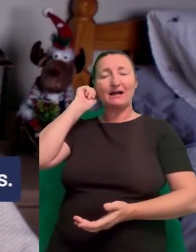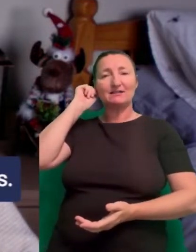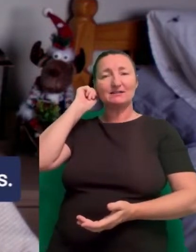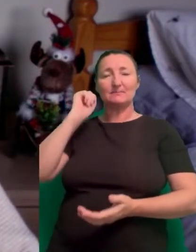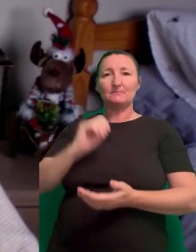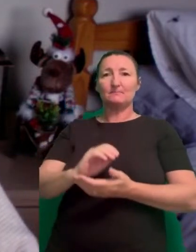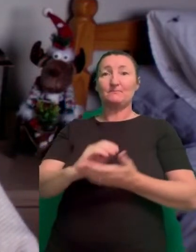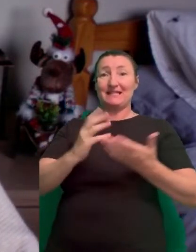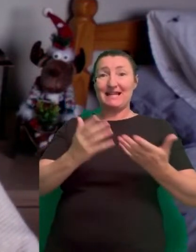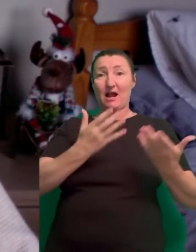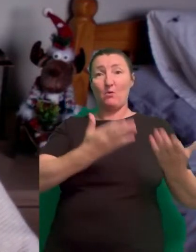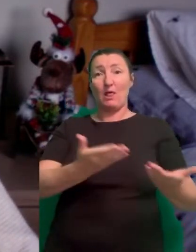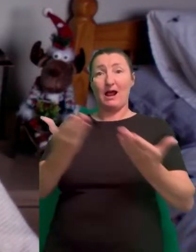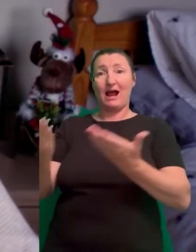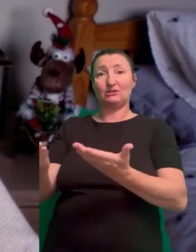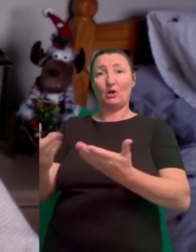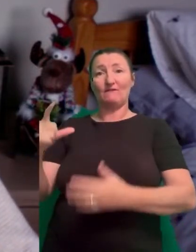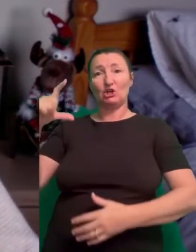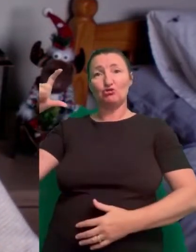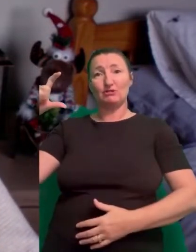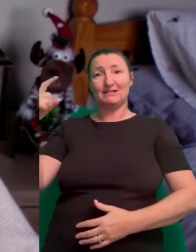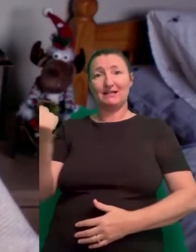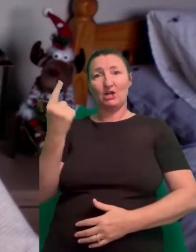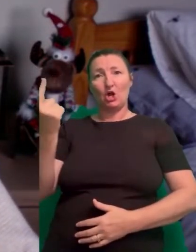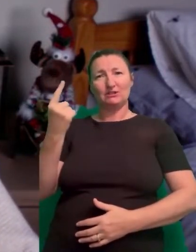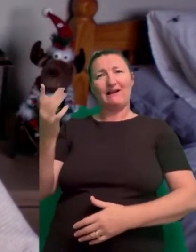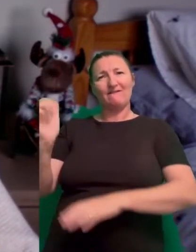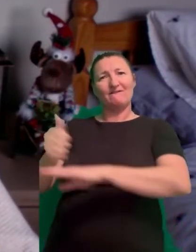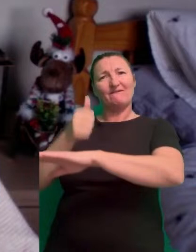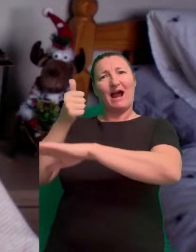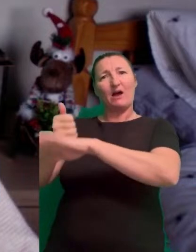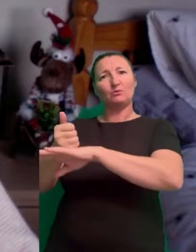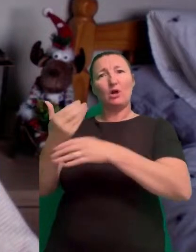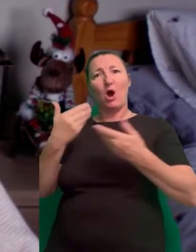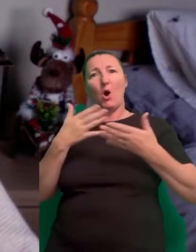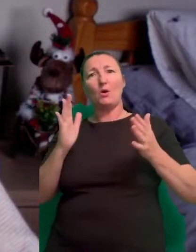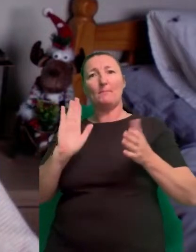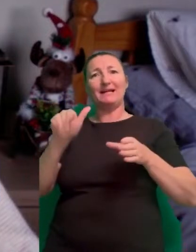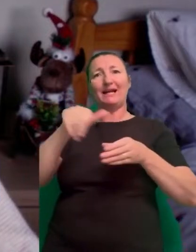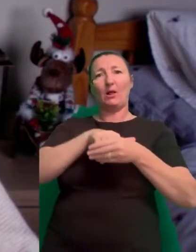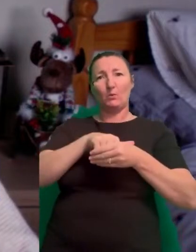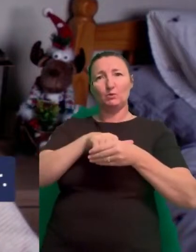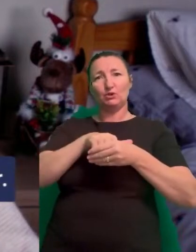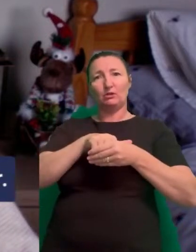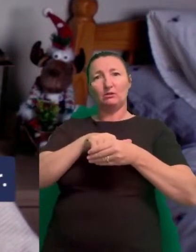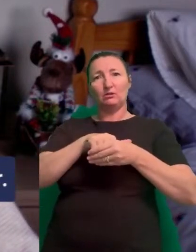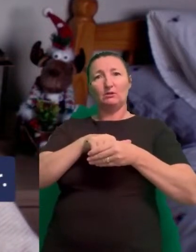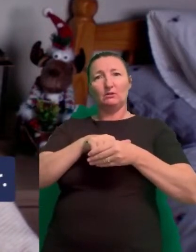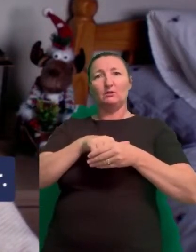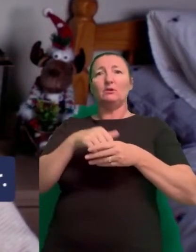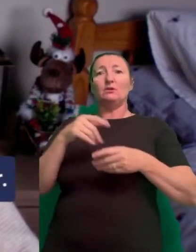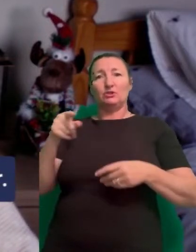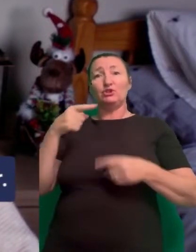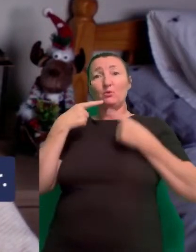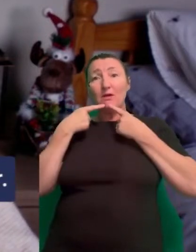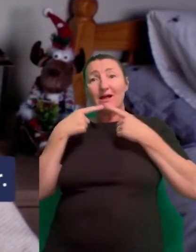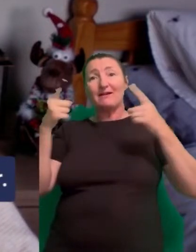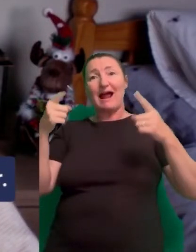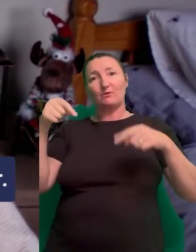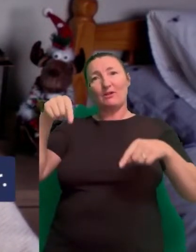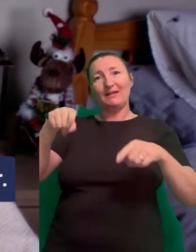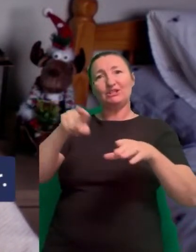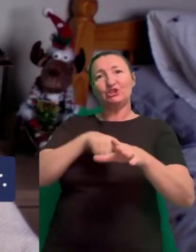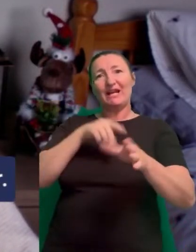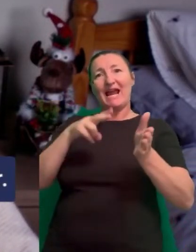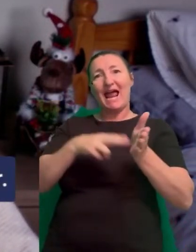Open Awards. Now I'm going to hand over to Christine, our founder at Open Inclusion, who you heard from earlier, to